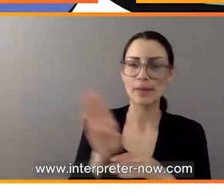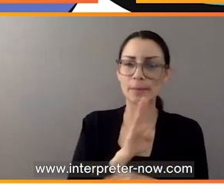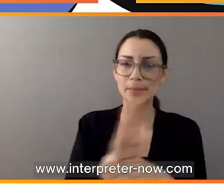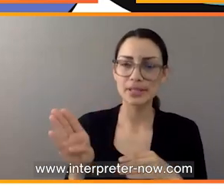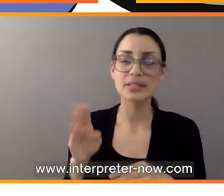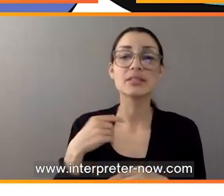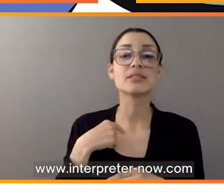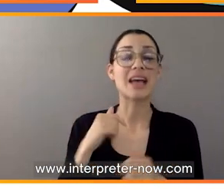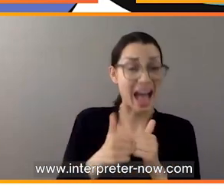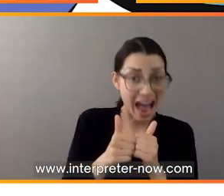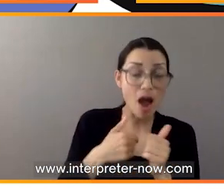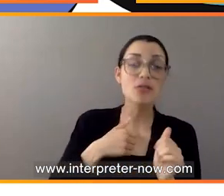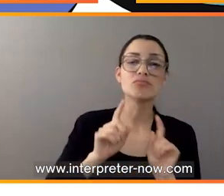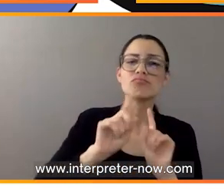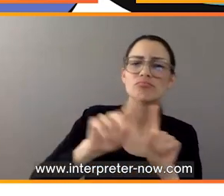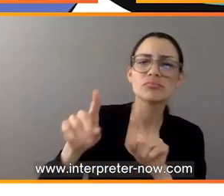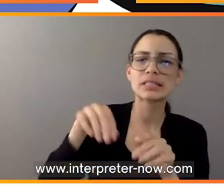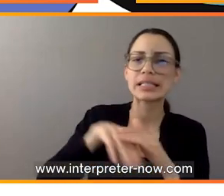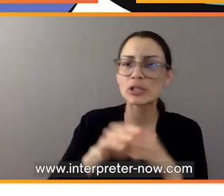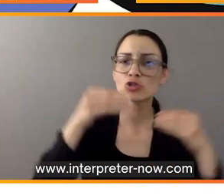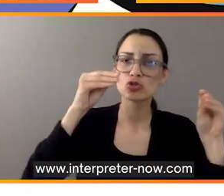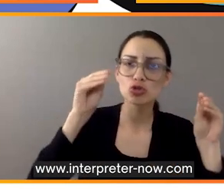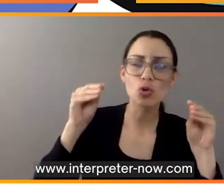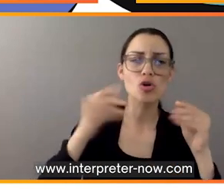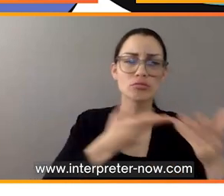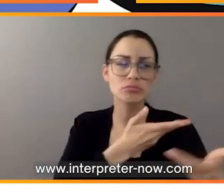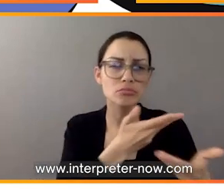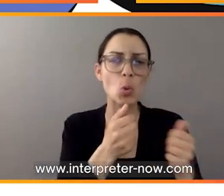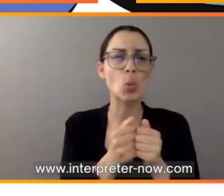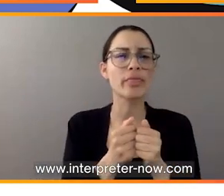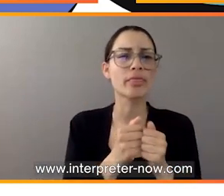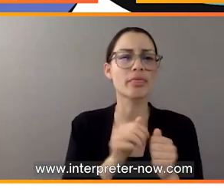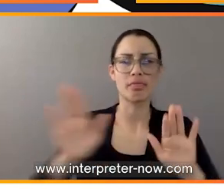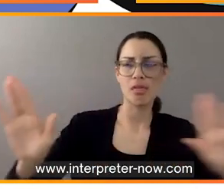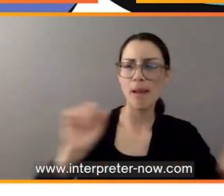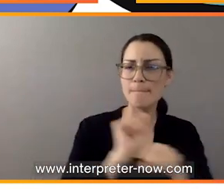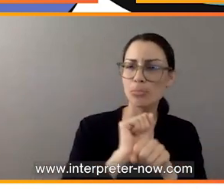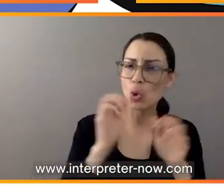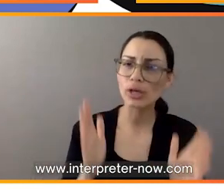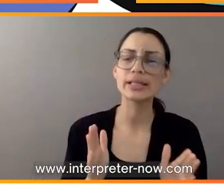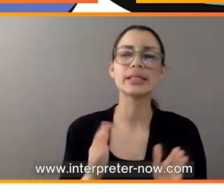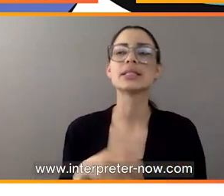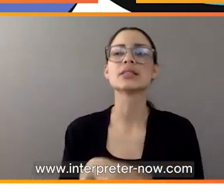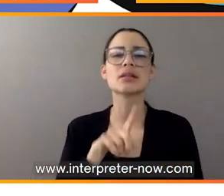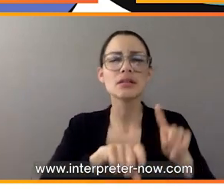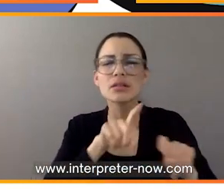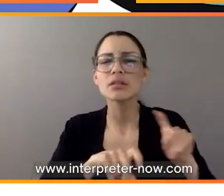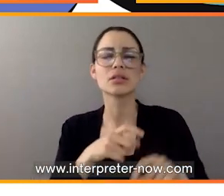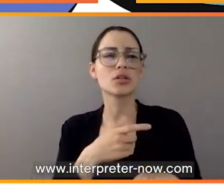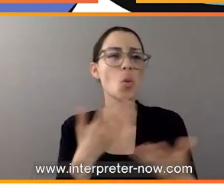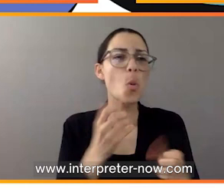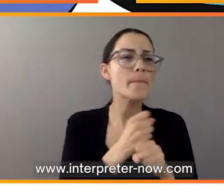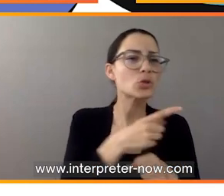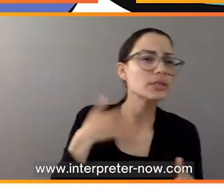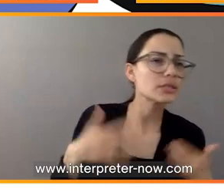both sides and talked to the employees to understand their experience, what they were excited about, what they were worried about, all of